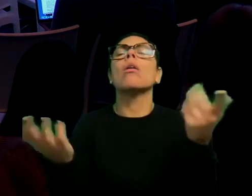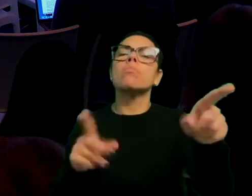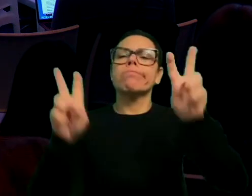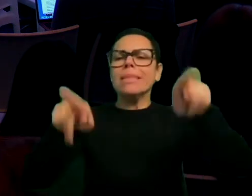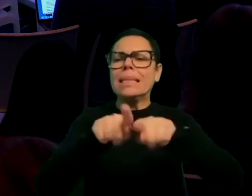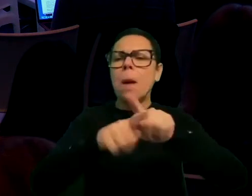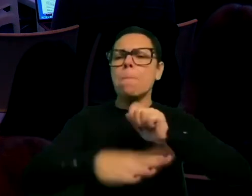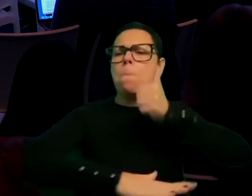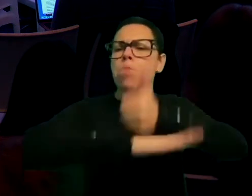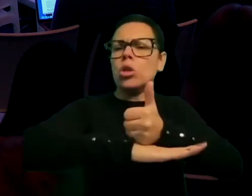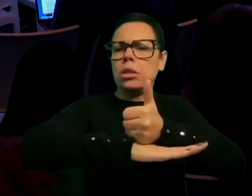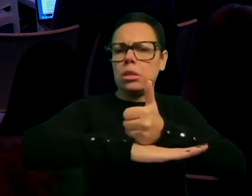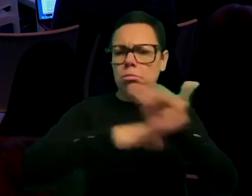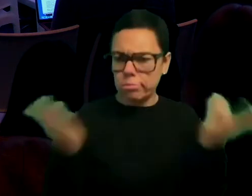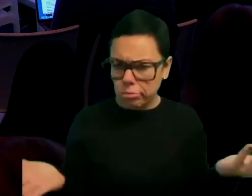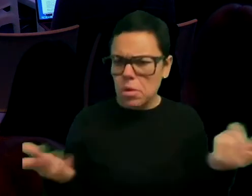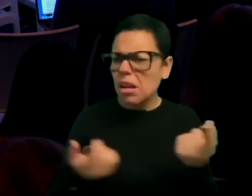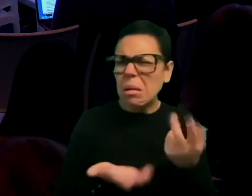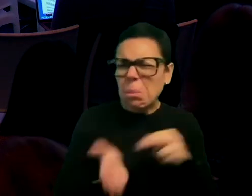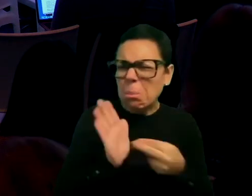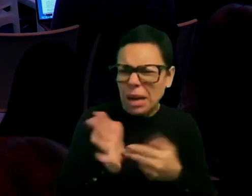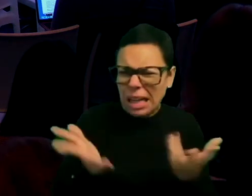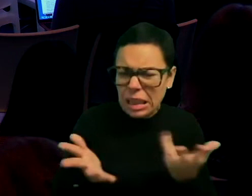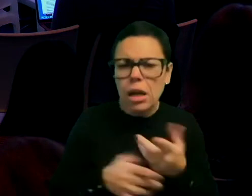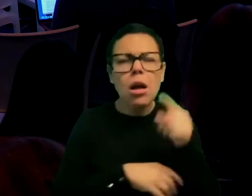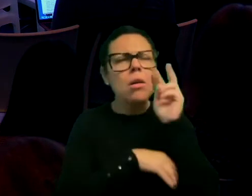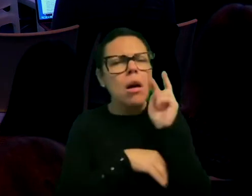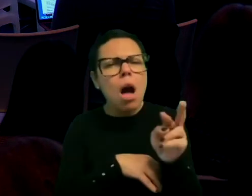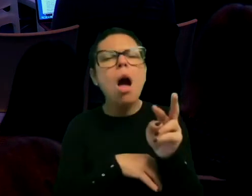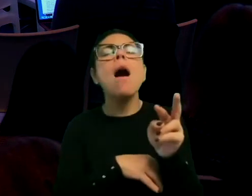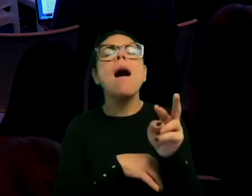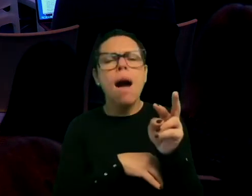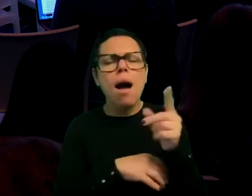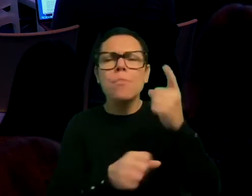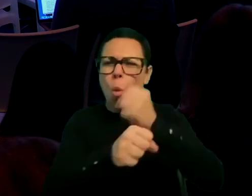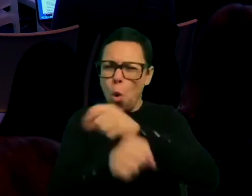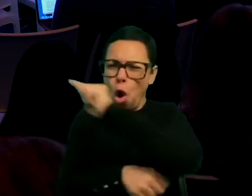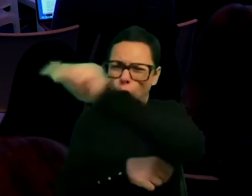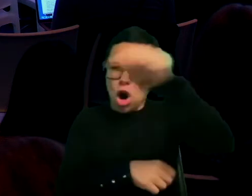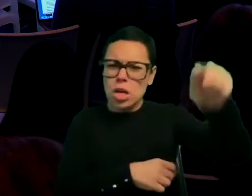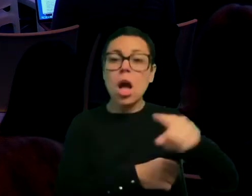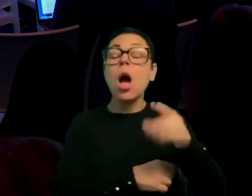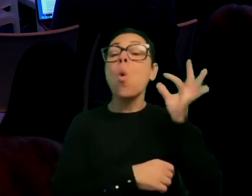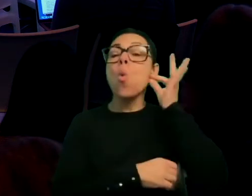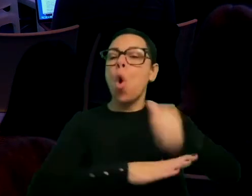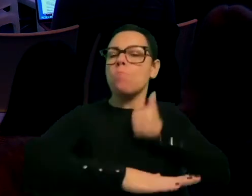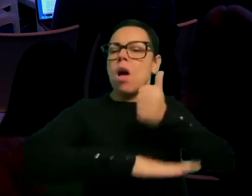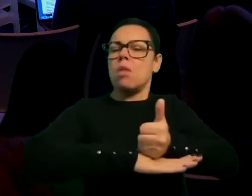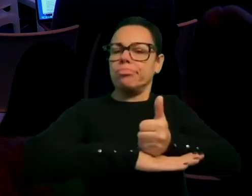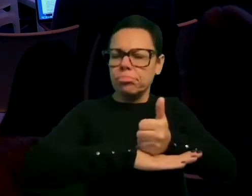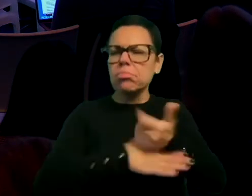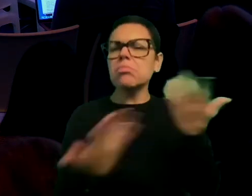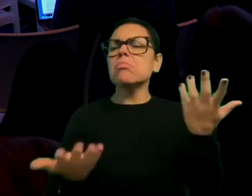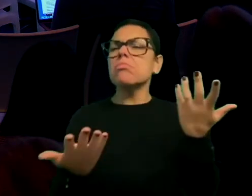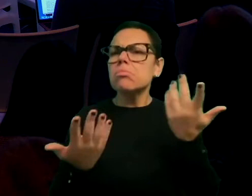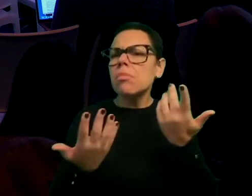how many women-owned companies are applicants by size of procurement,